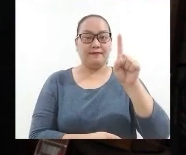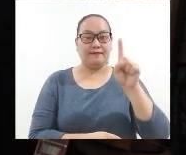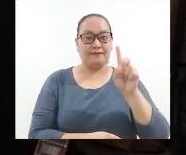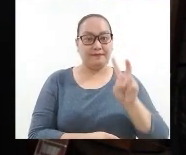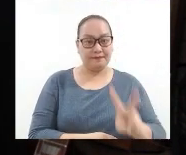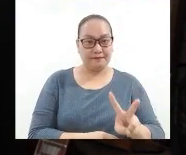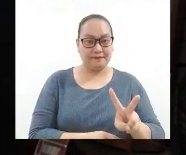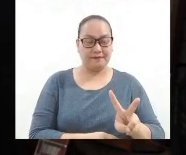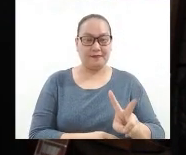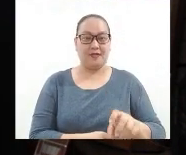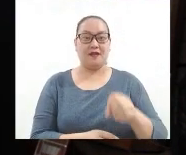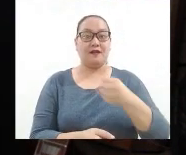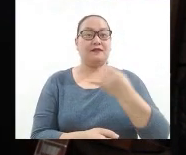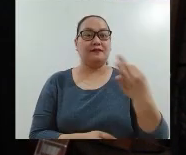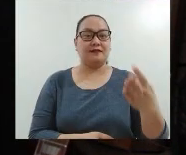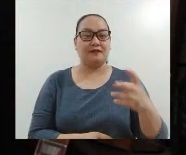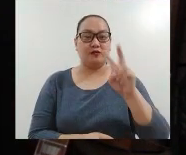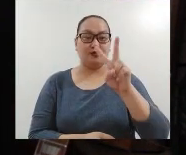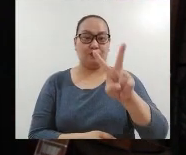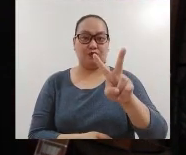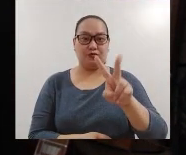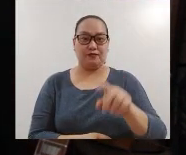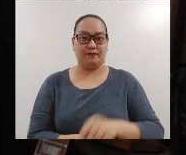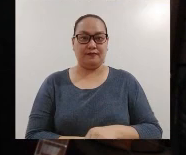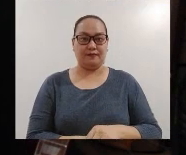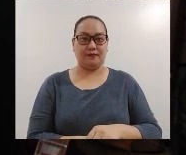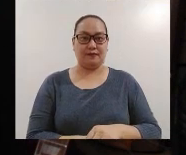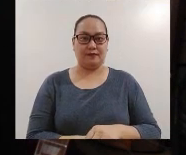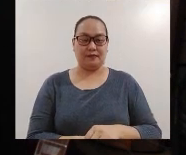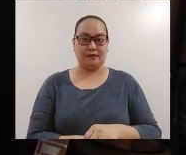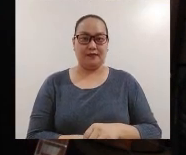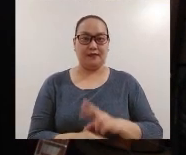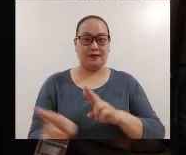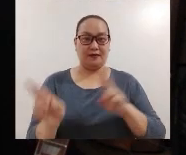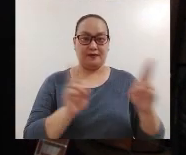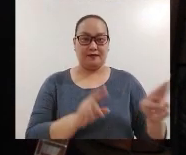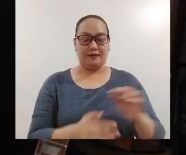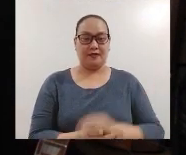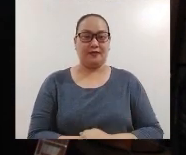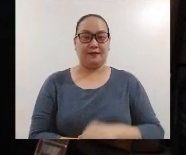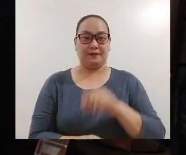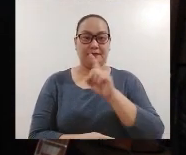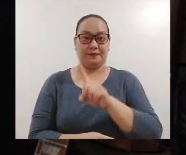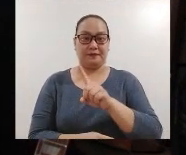note. Ready? One, two, three, four.